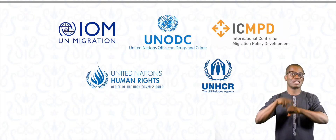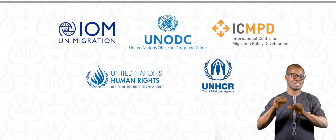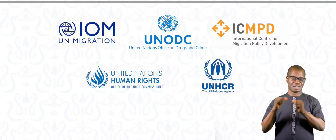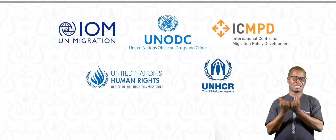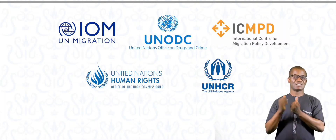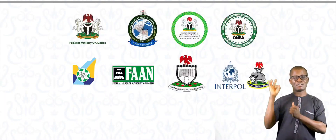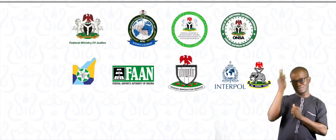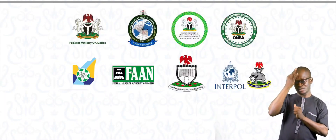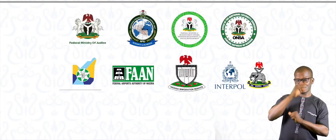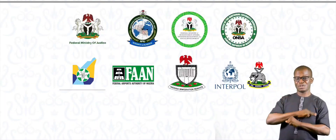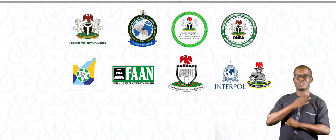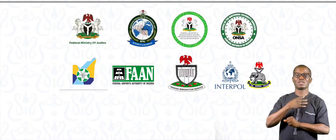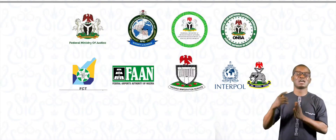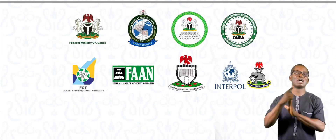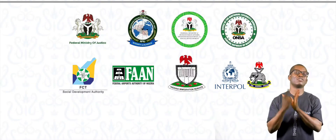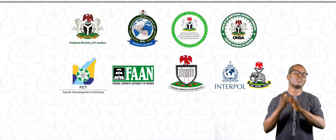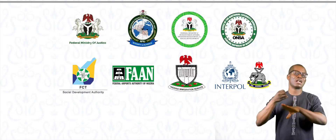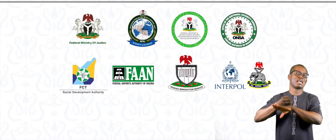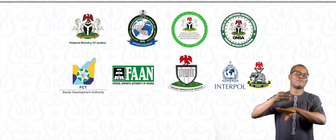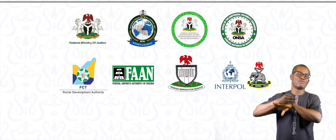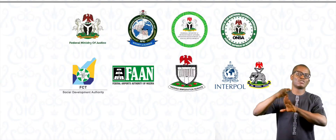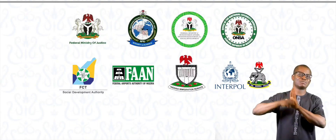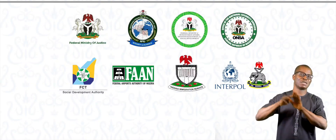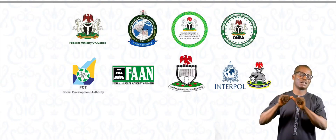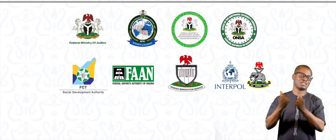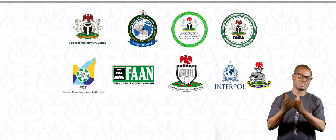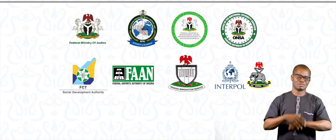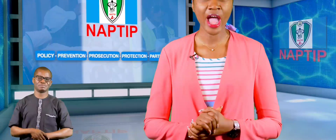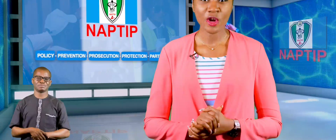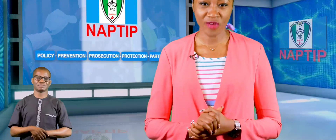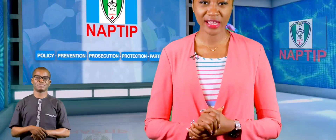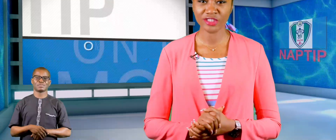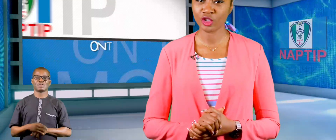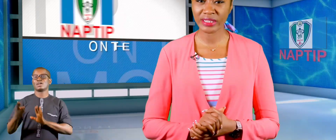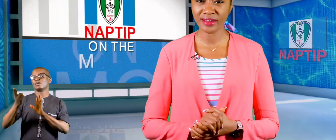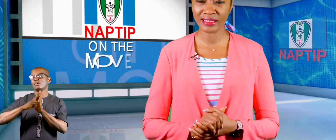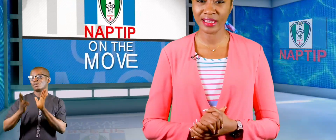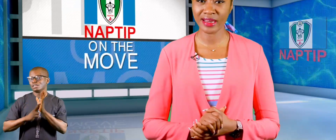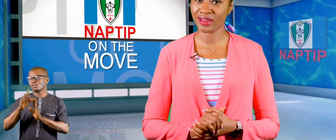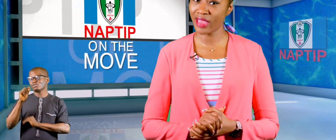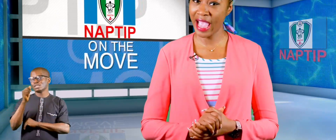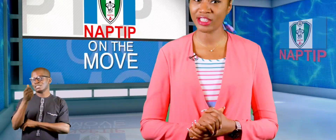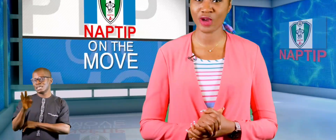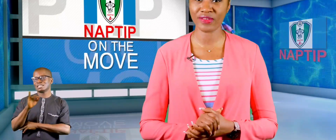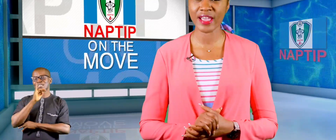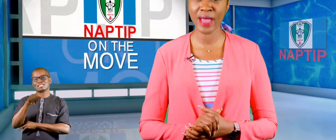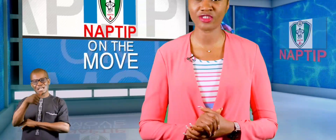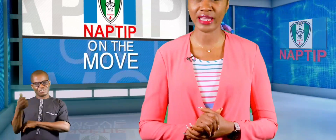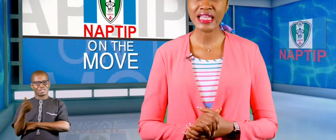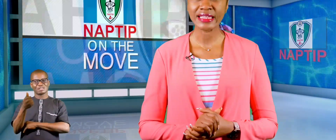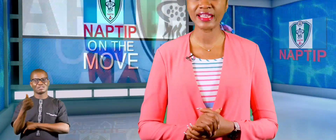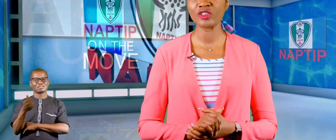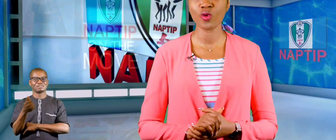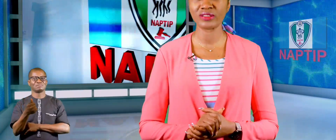Nations agencies, federal ministries, and law enforcement agencies. Regulation 2019 is another anti-trafficking